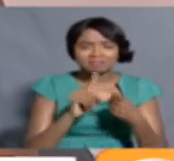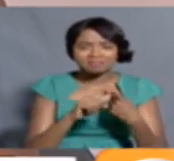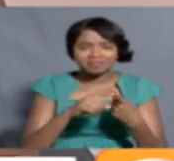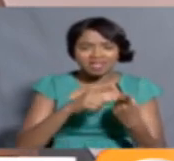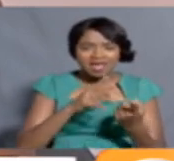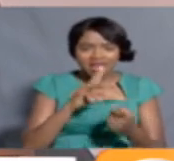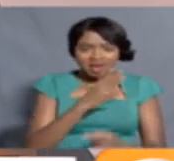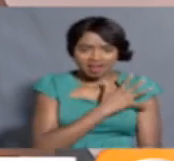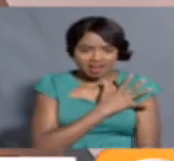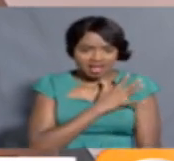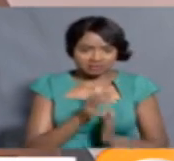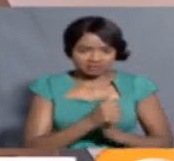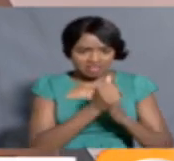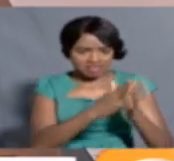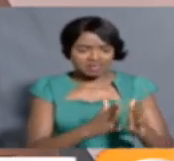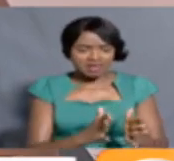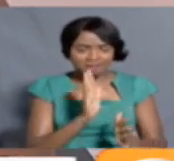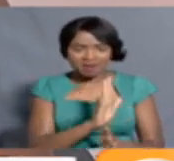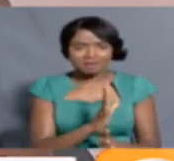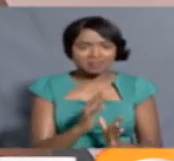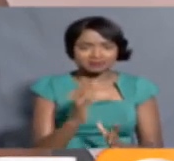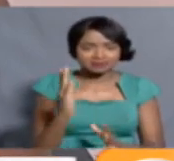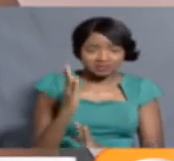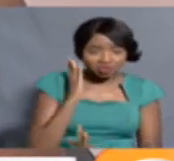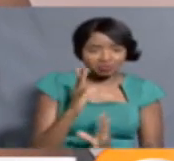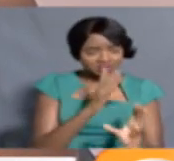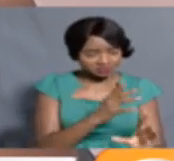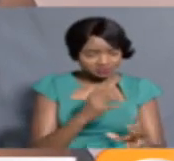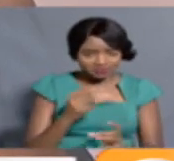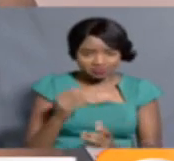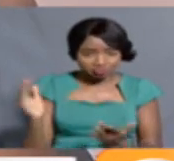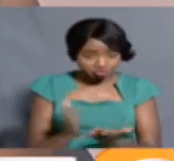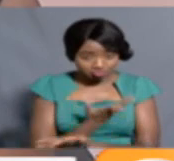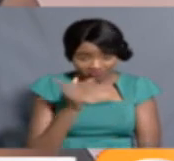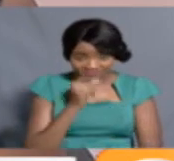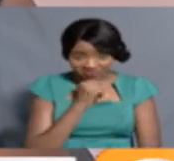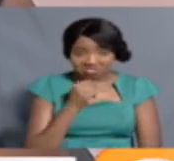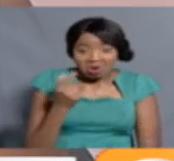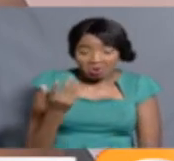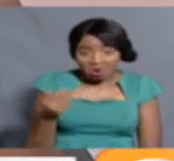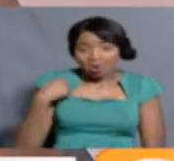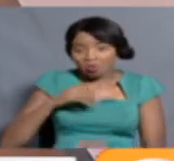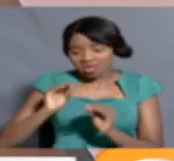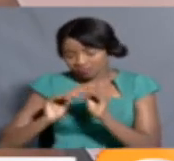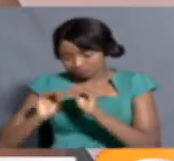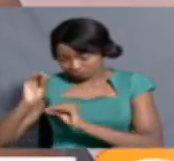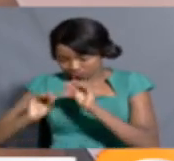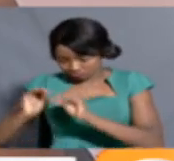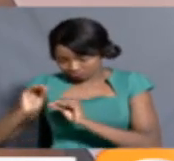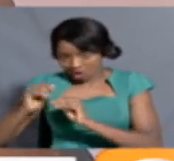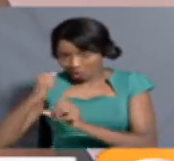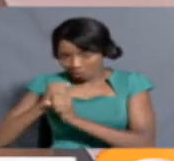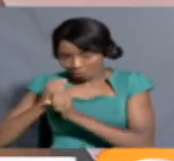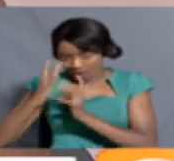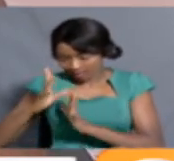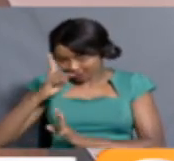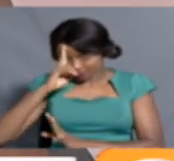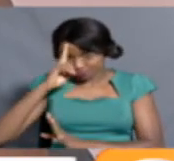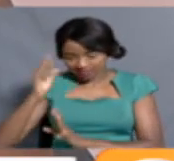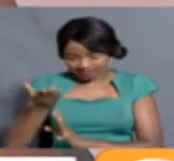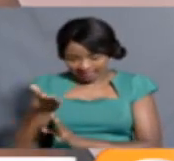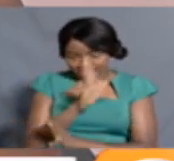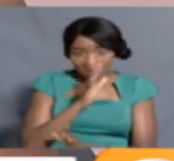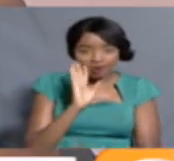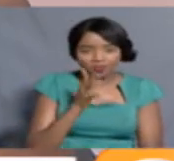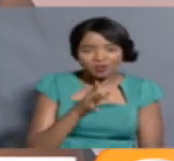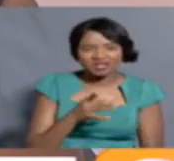leaders, when their security was withdrawn? At the time, it was, we are reorganizing our police personnel services. I mean, and also, you